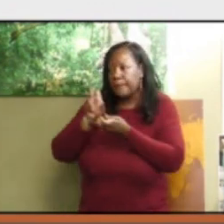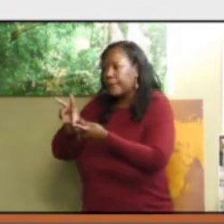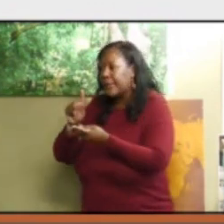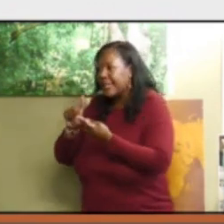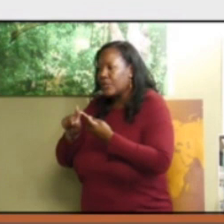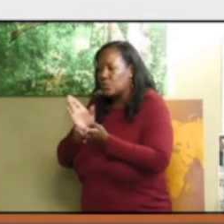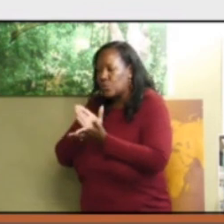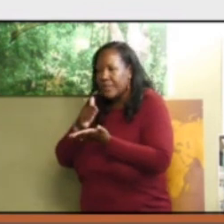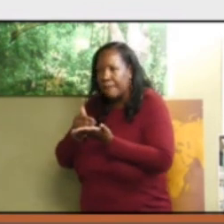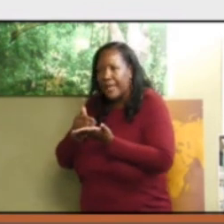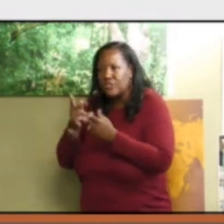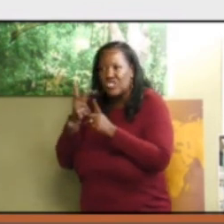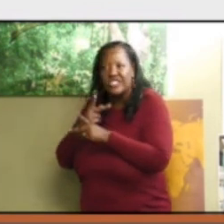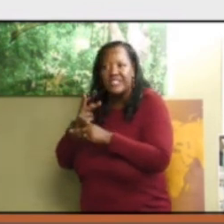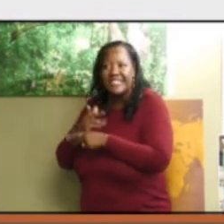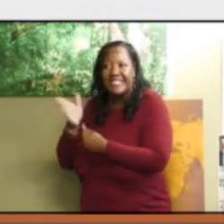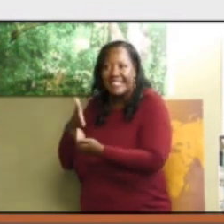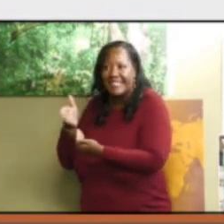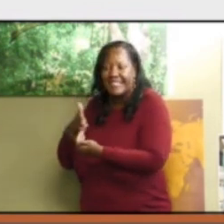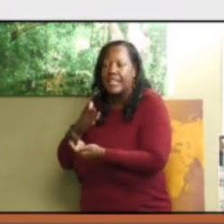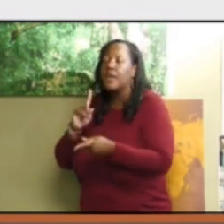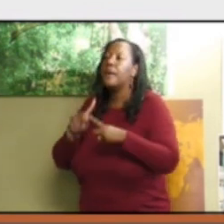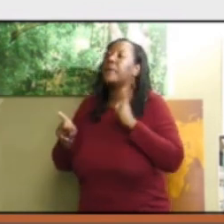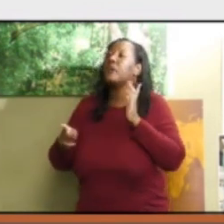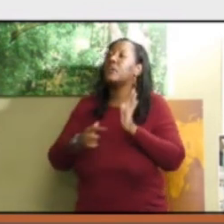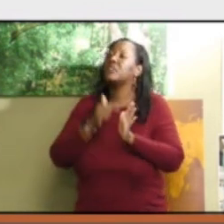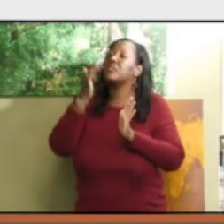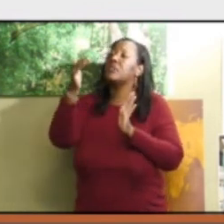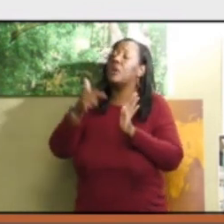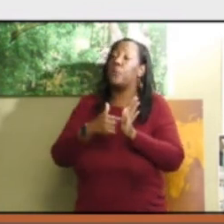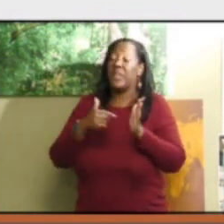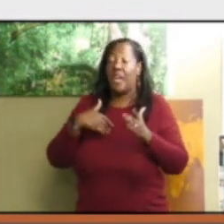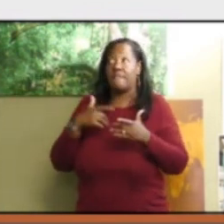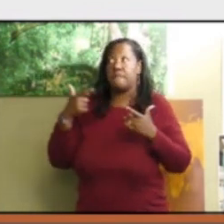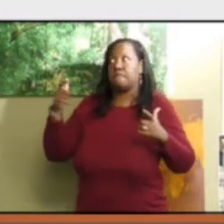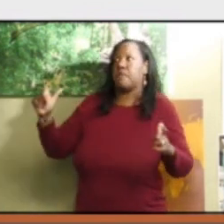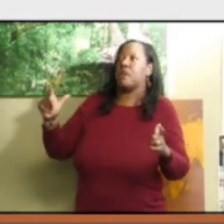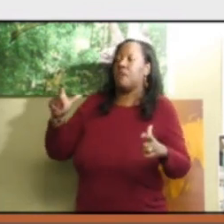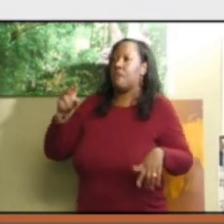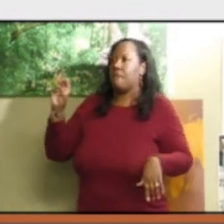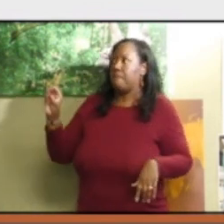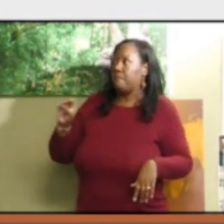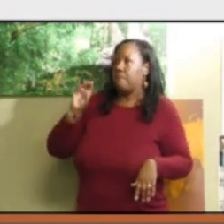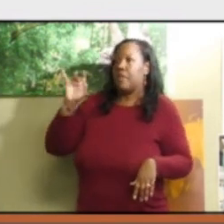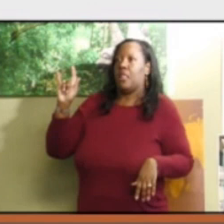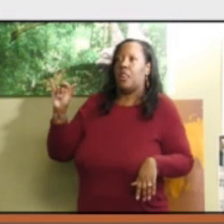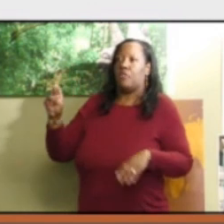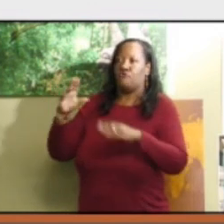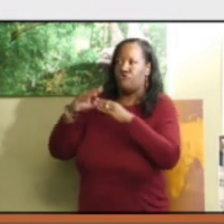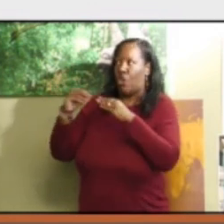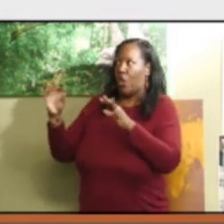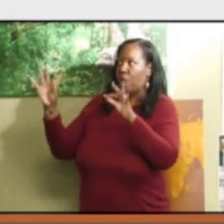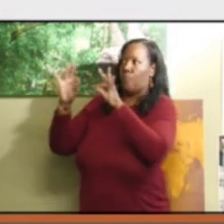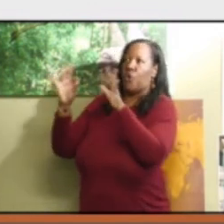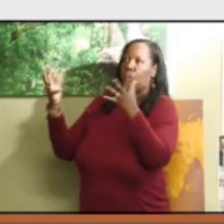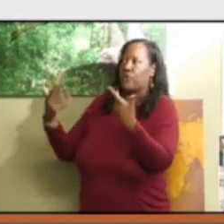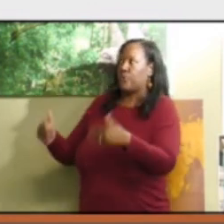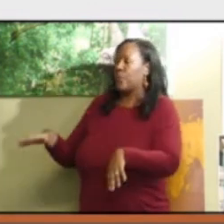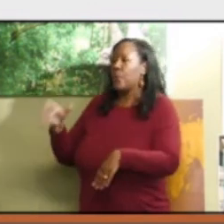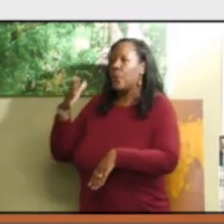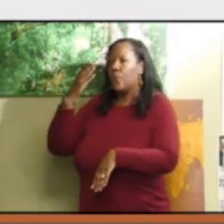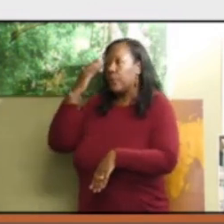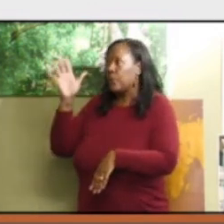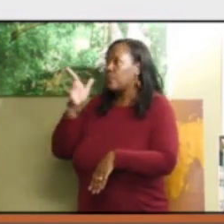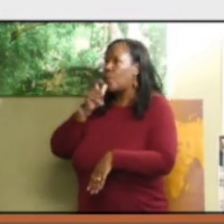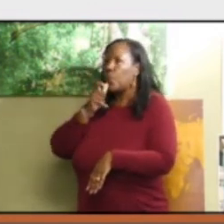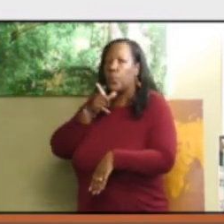budget. There are times when we have those $1 million IAAs where we don't necessarily know who's going to work